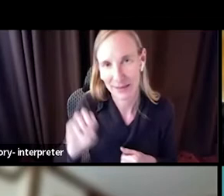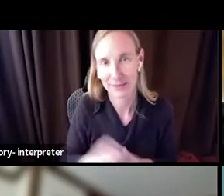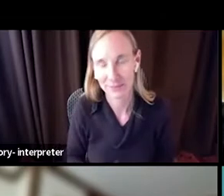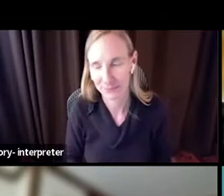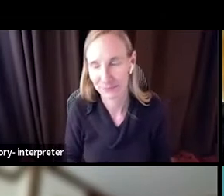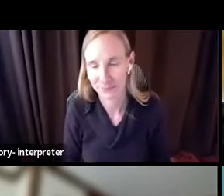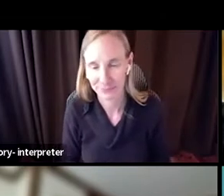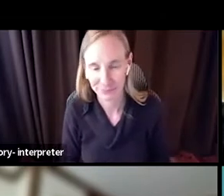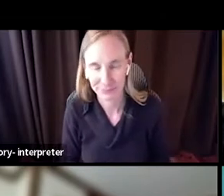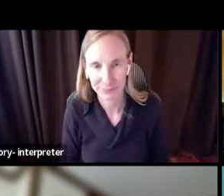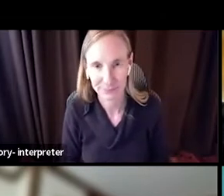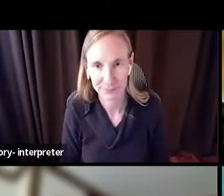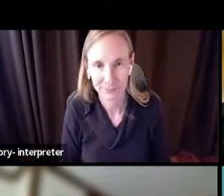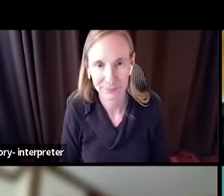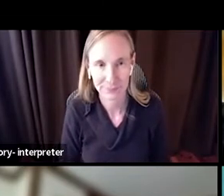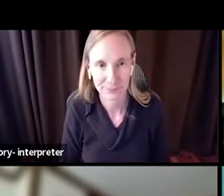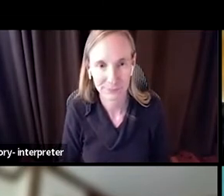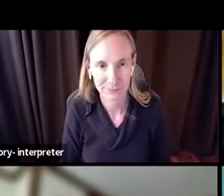Okay.